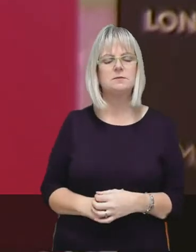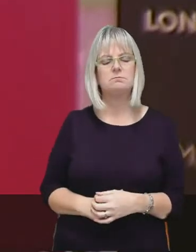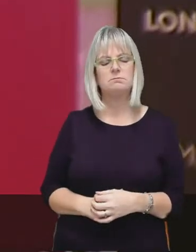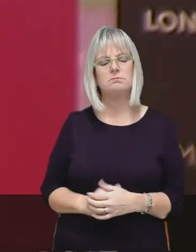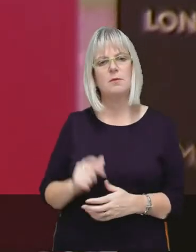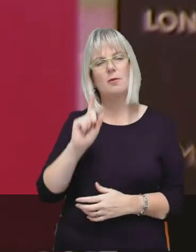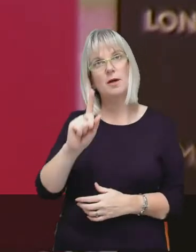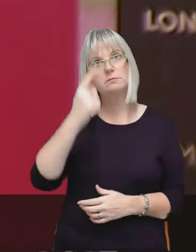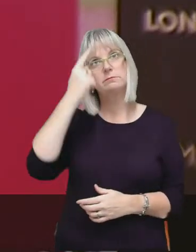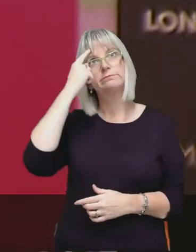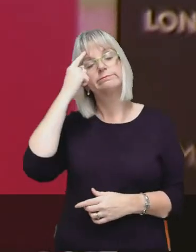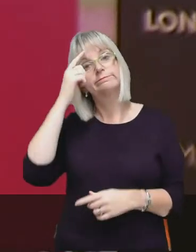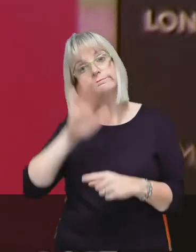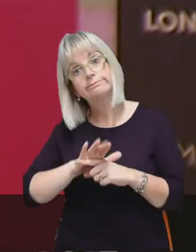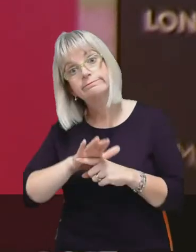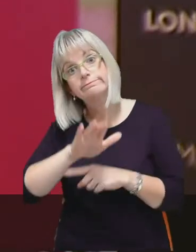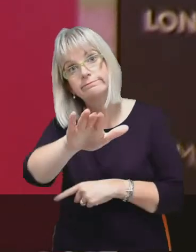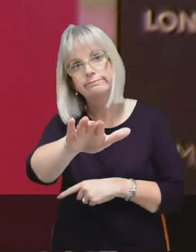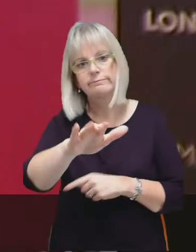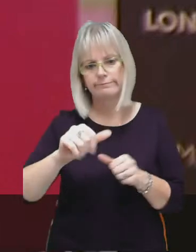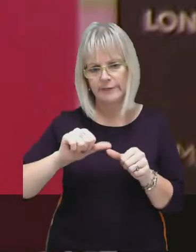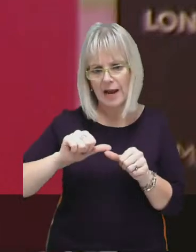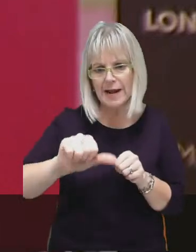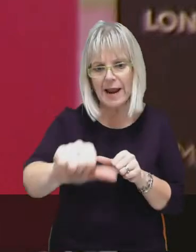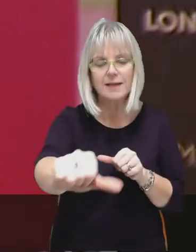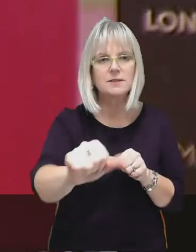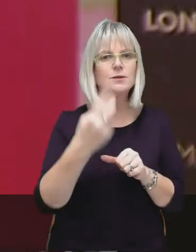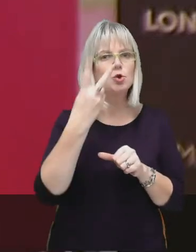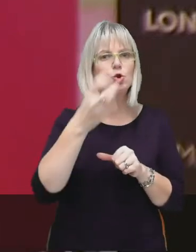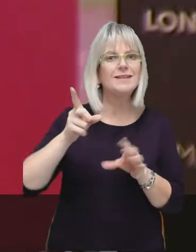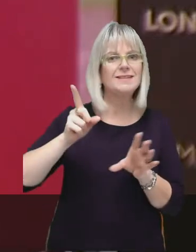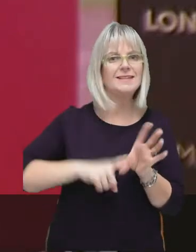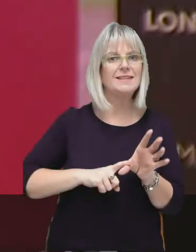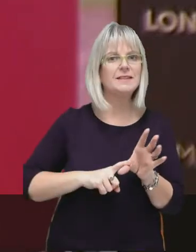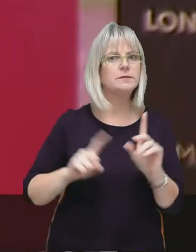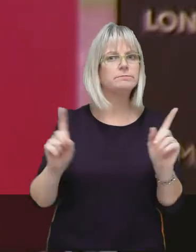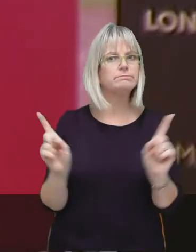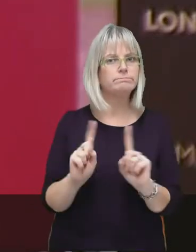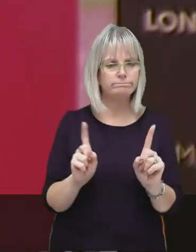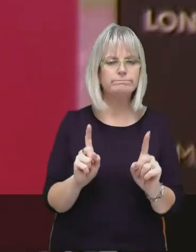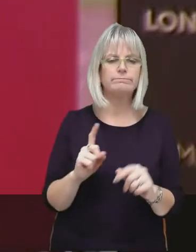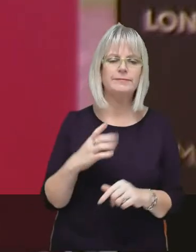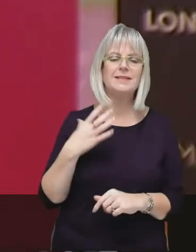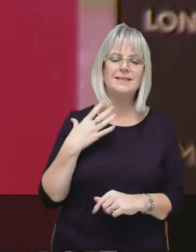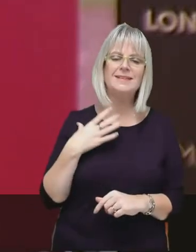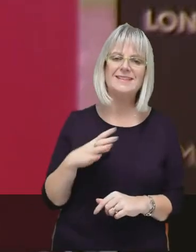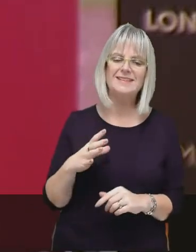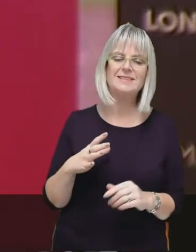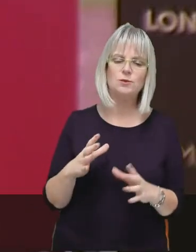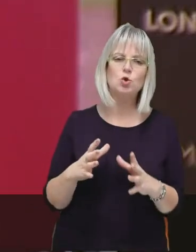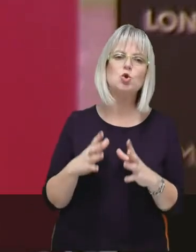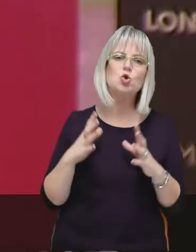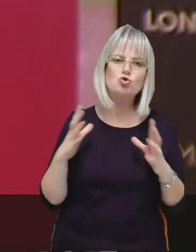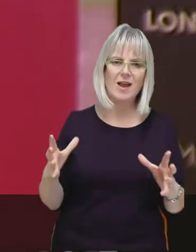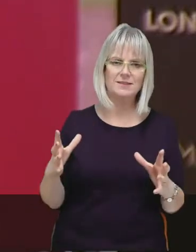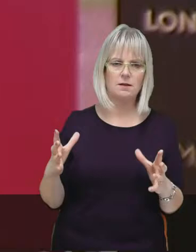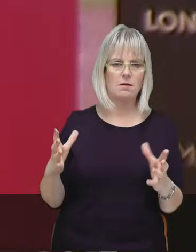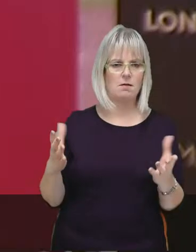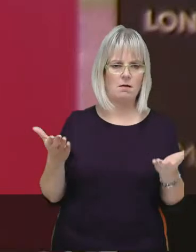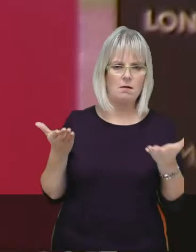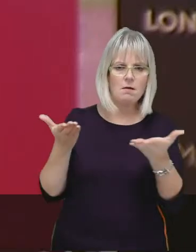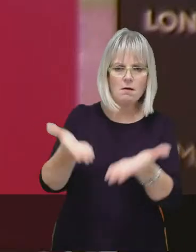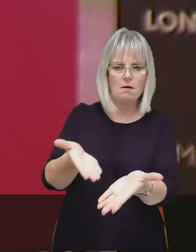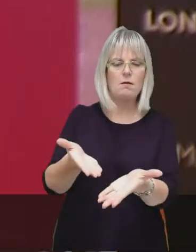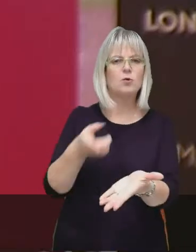the next 20 years, we reiterate our call for greater devolution to London, and we commit